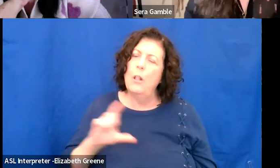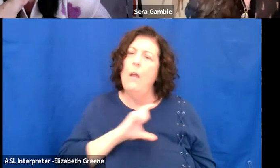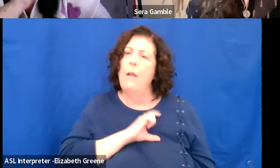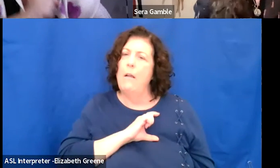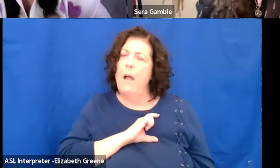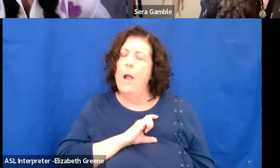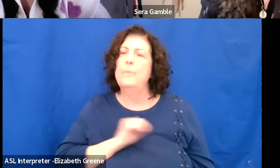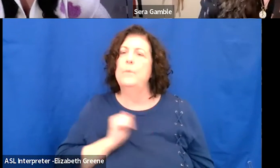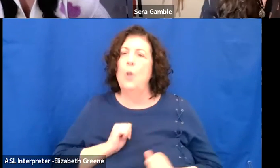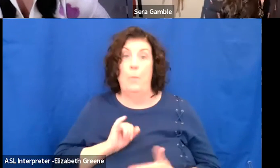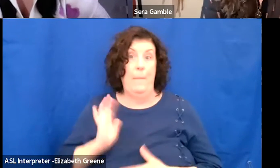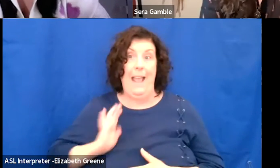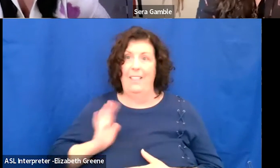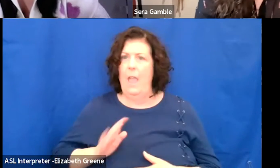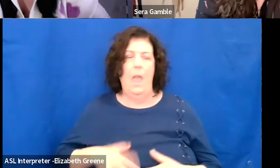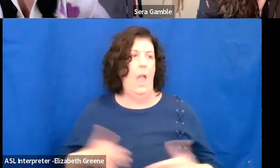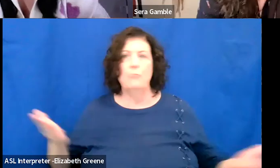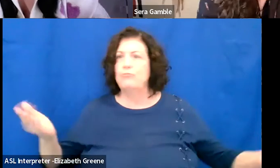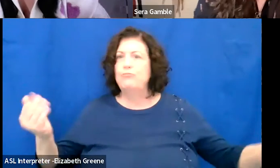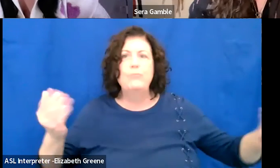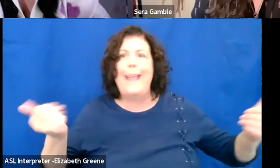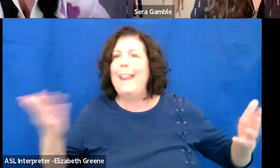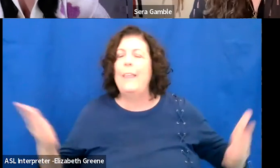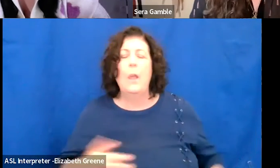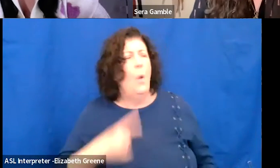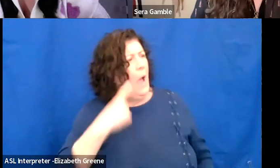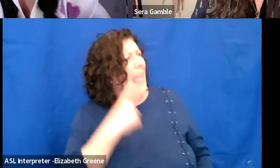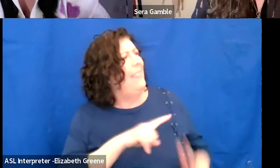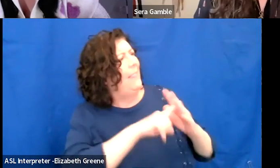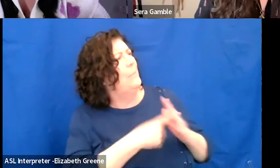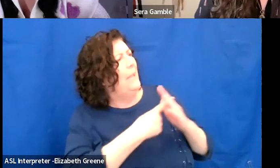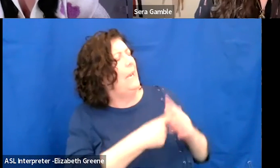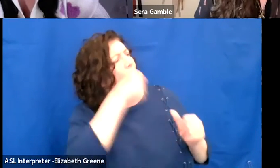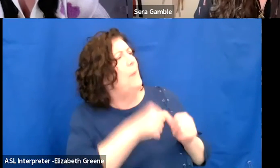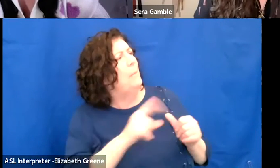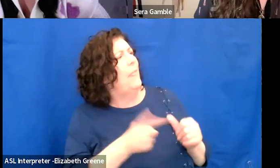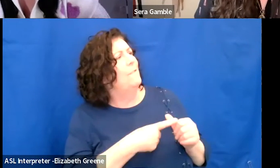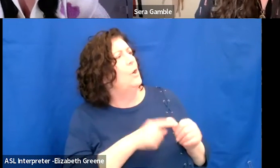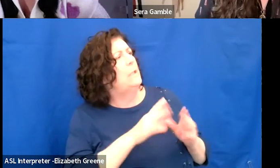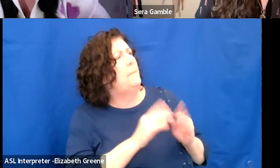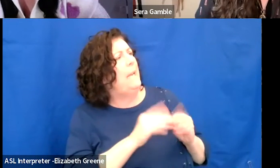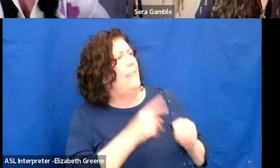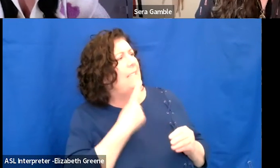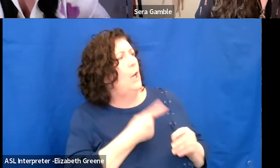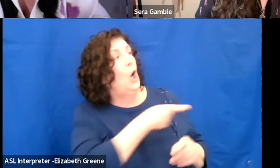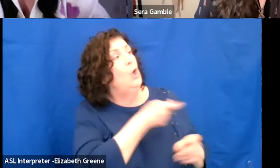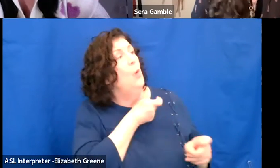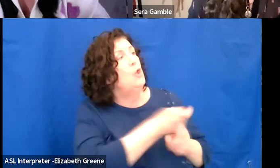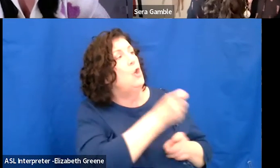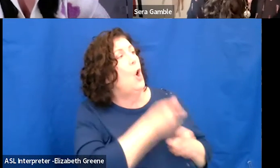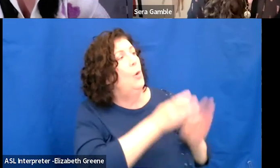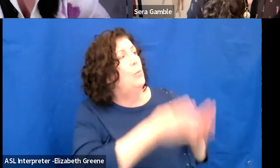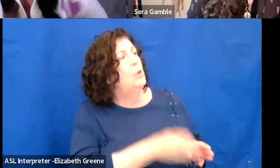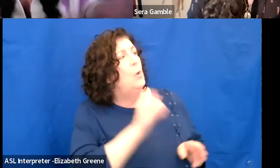it was just like, yeah, see that. Oh, right. Yeah. Well, it's also, I think at the beginning, I remember the first meeting I was ever in, they were like, are you a joke person or a story person?